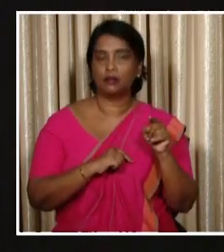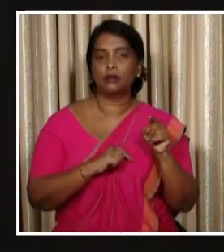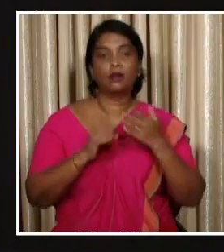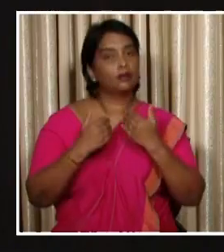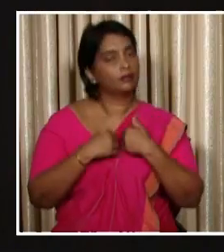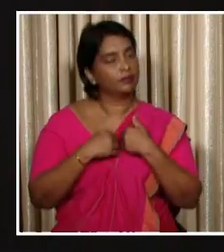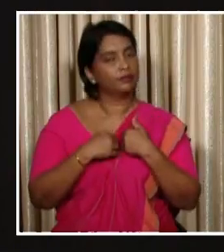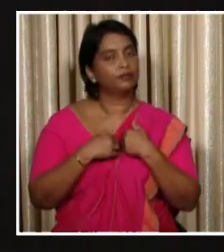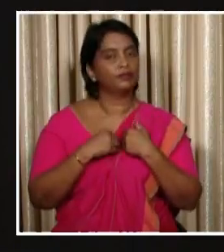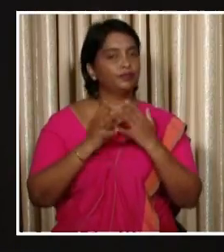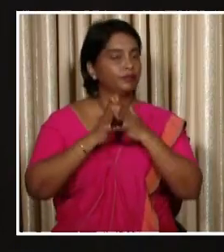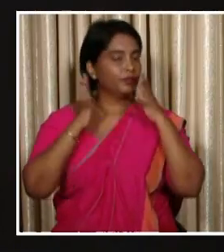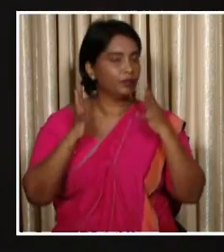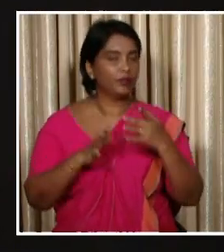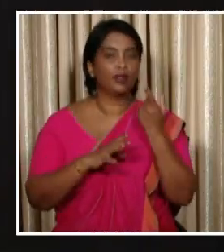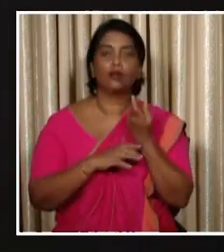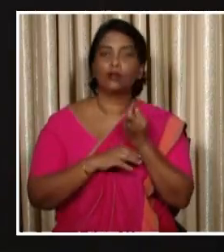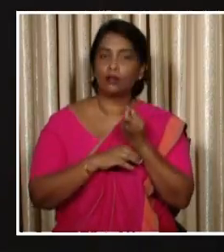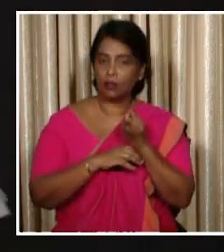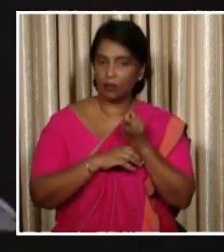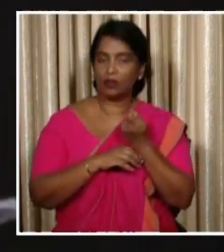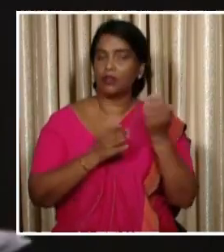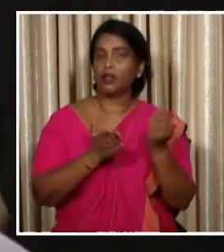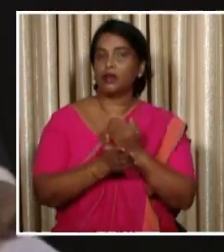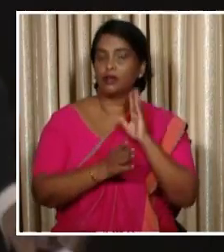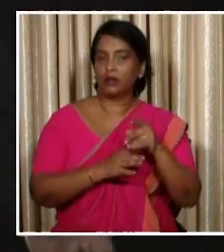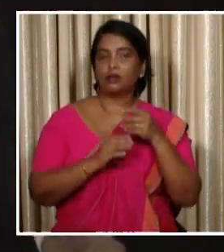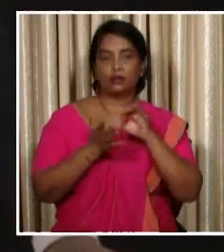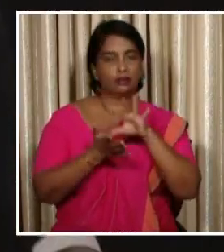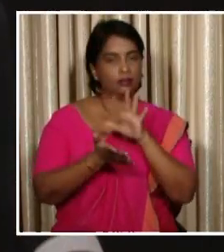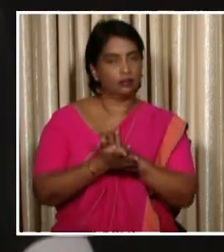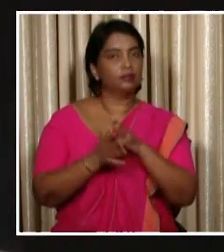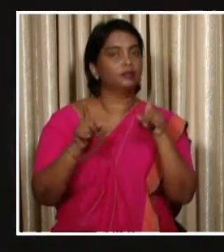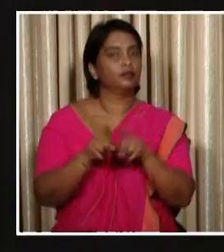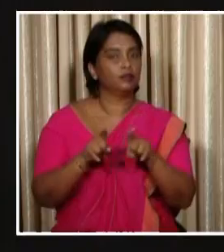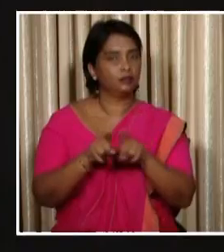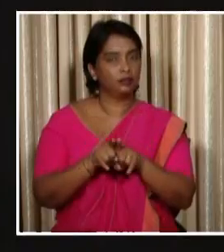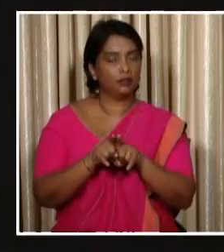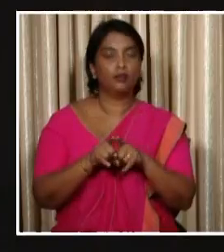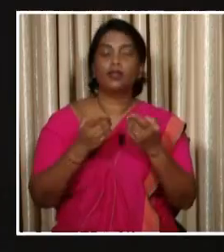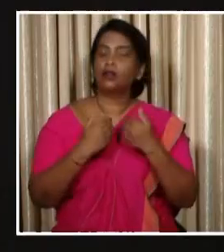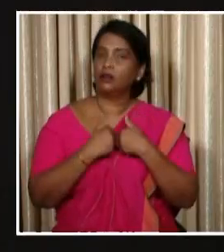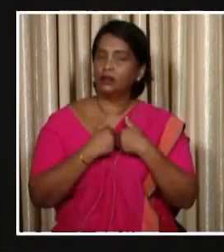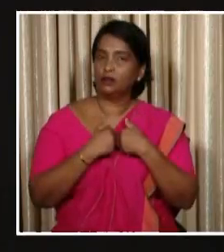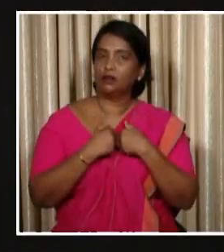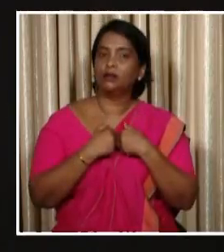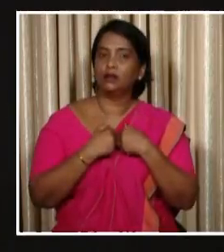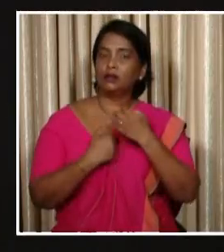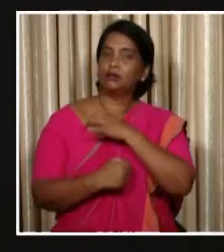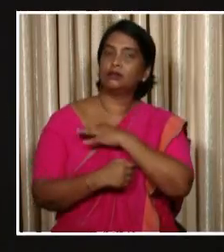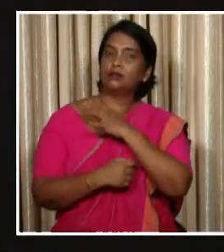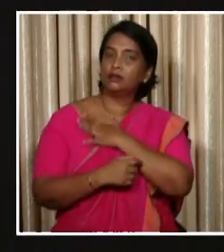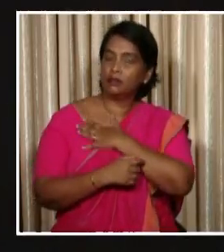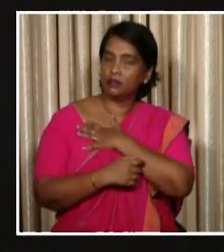significant improvements on those allocations as well. We are determined not only to limit ourselves to allocation, but to ensure